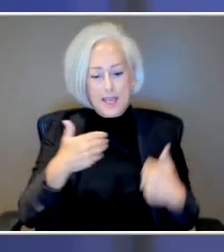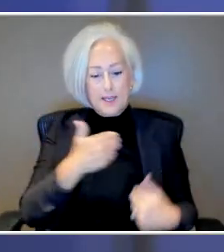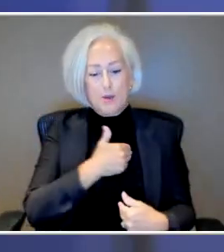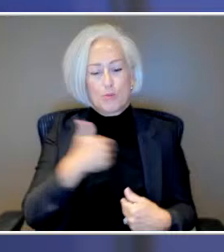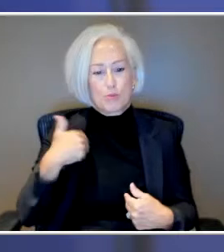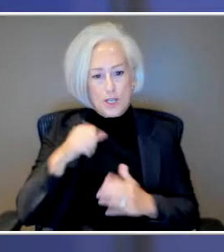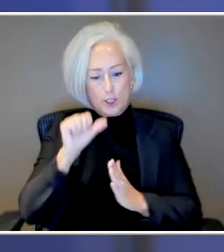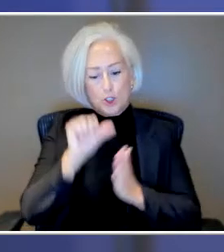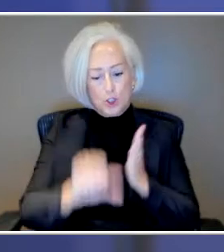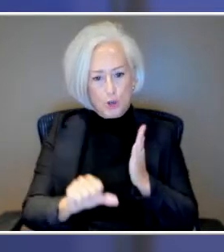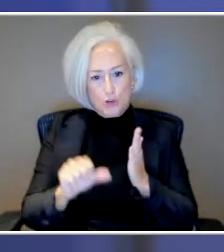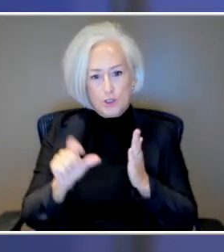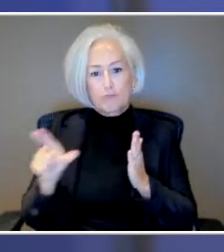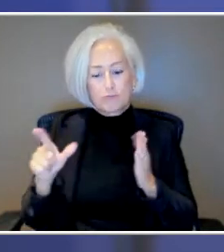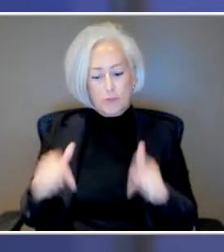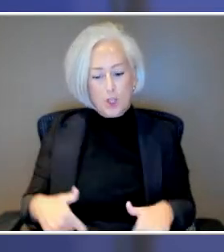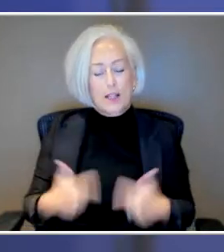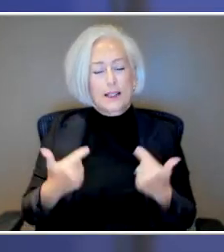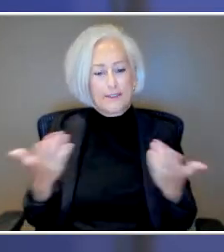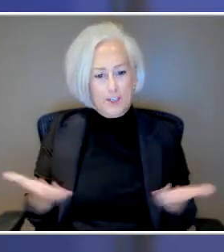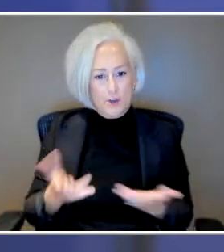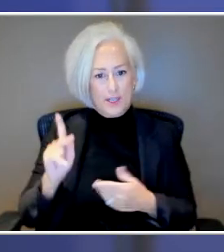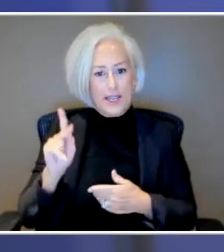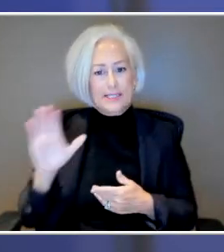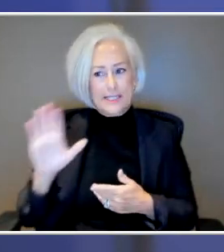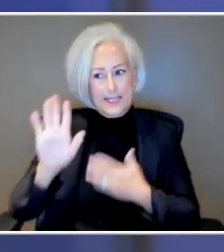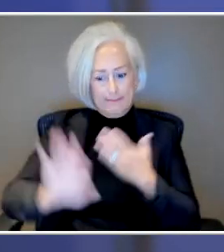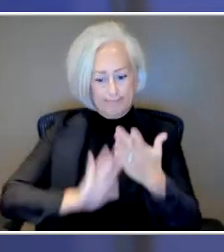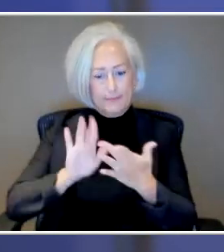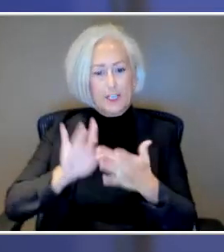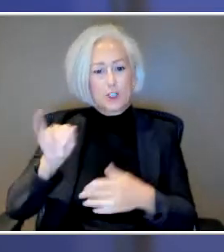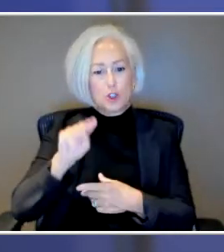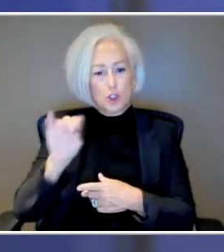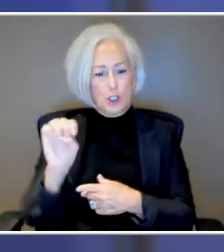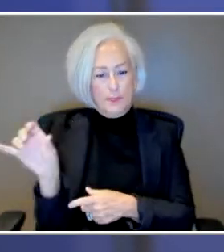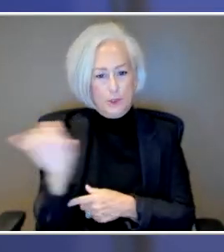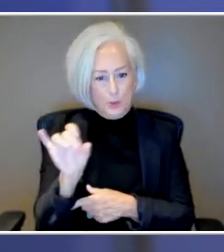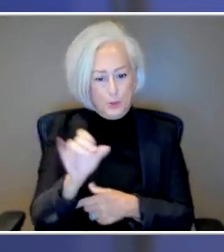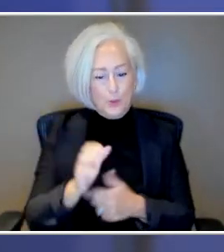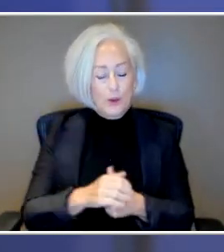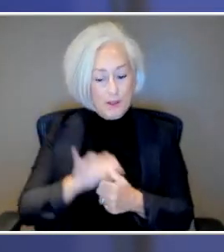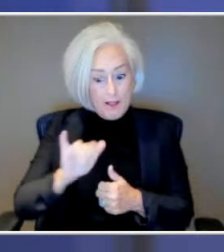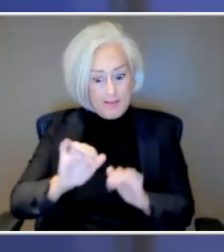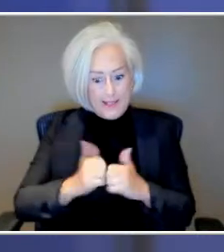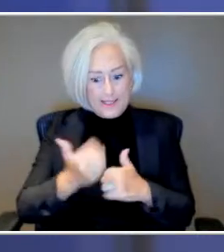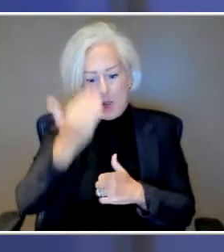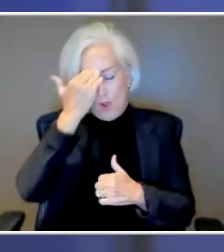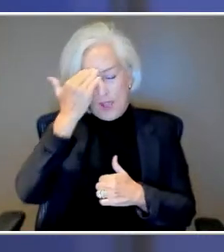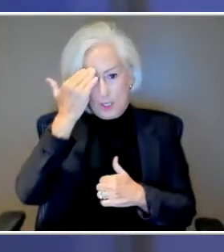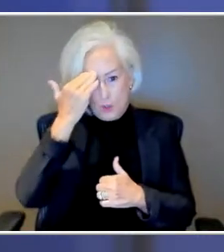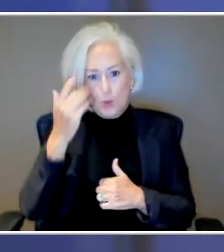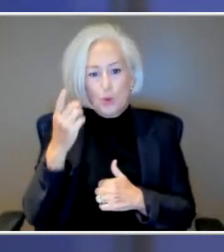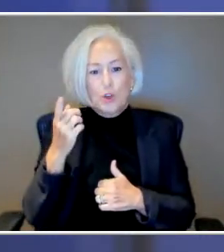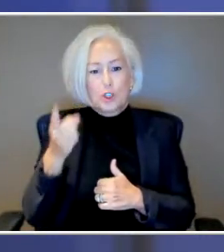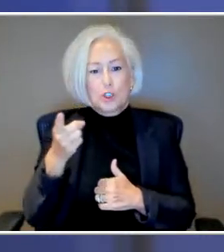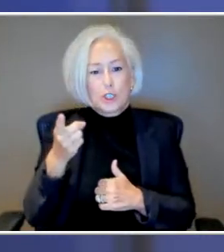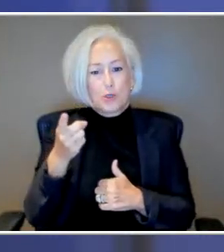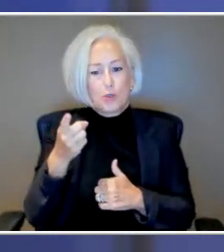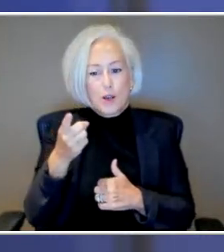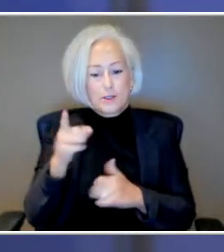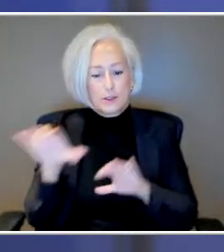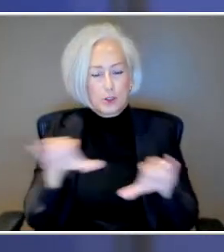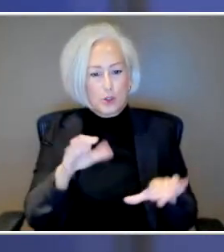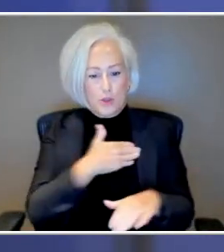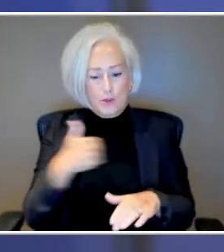lives here in Kansas City, and had reached out to Jamie as well. So that's how I knew she was doing breast surgery and all